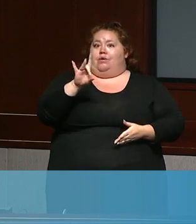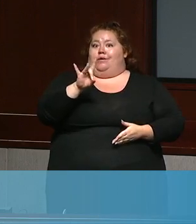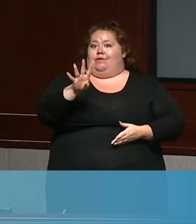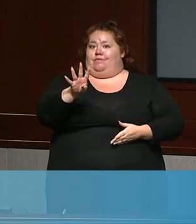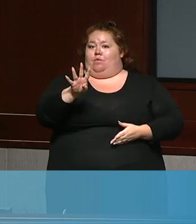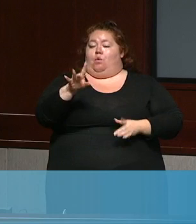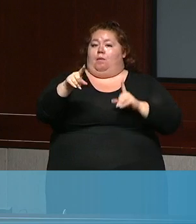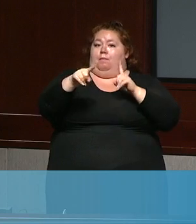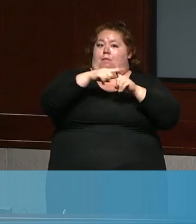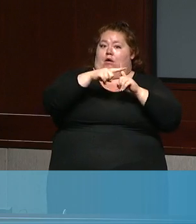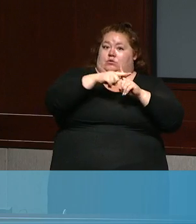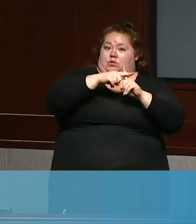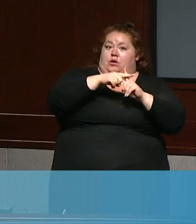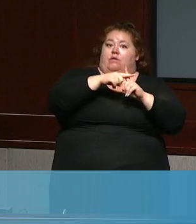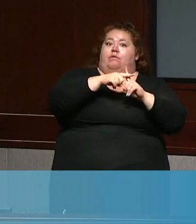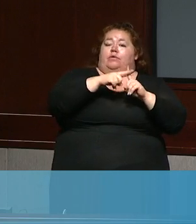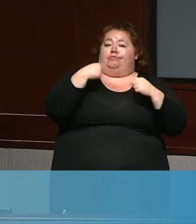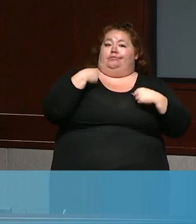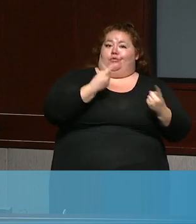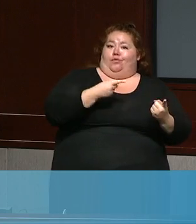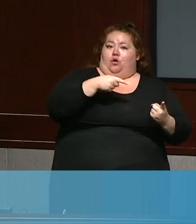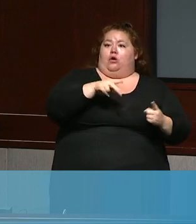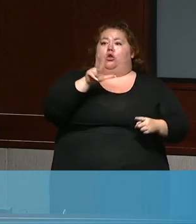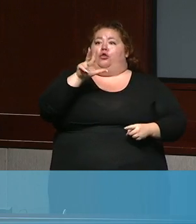32,184 positive tests to date,